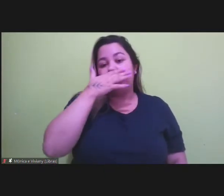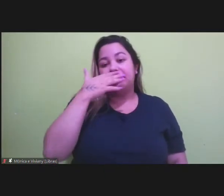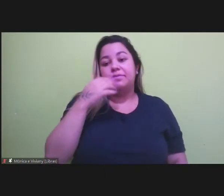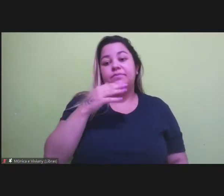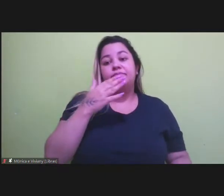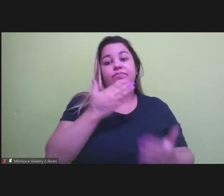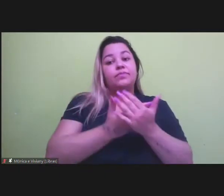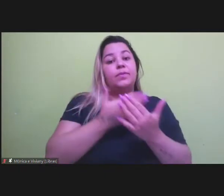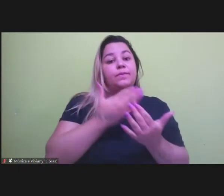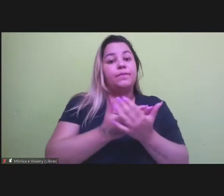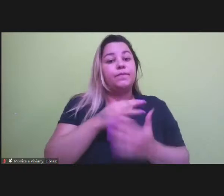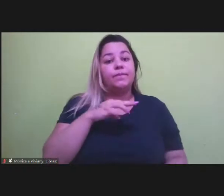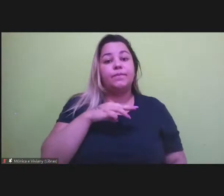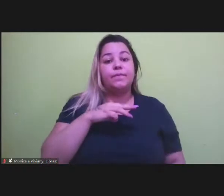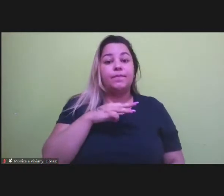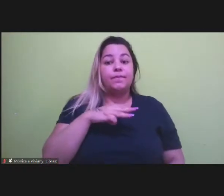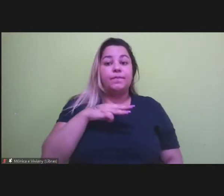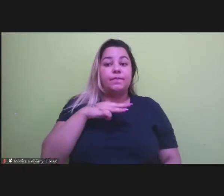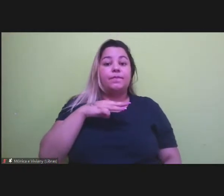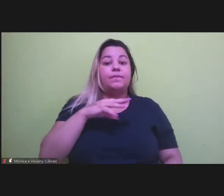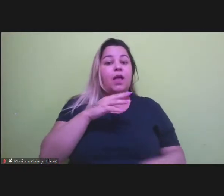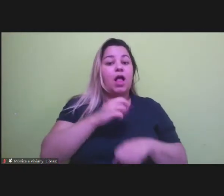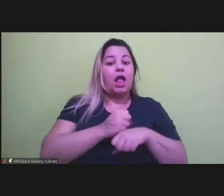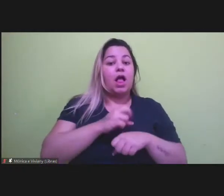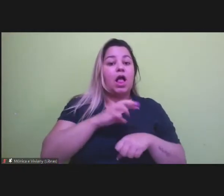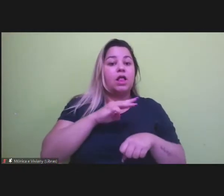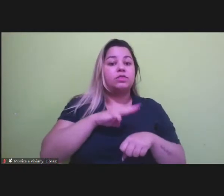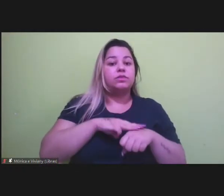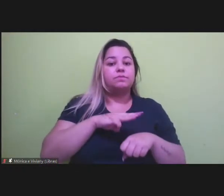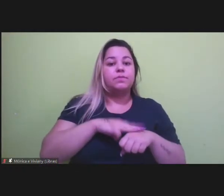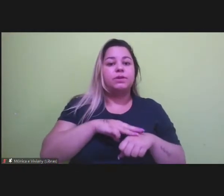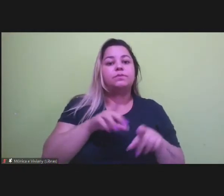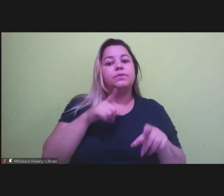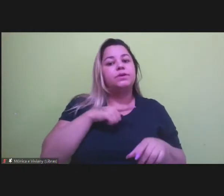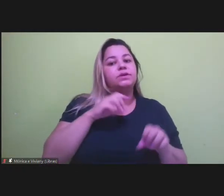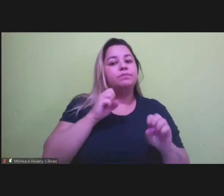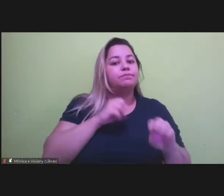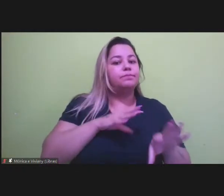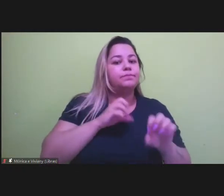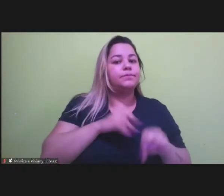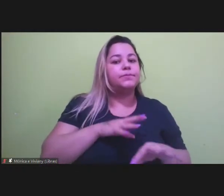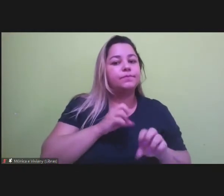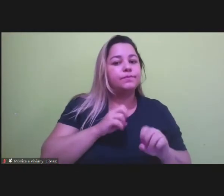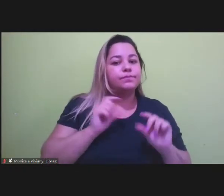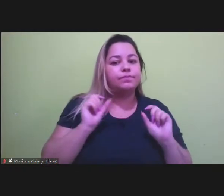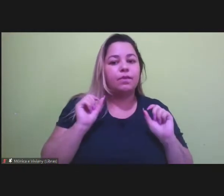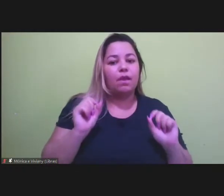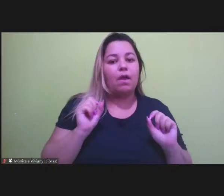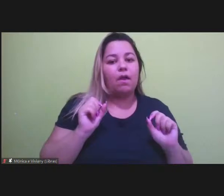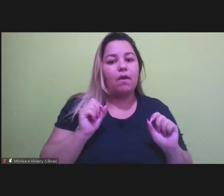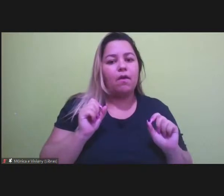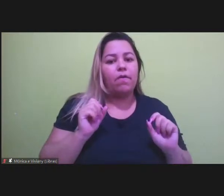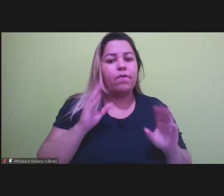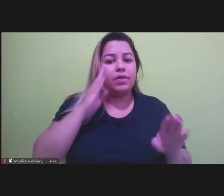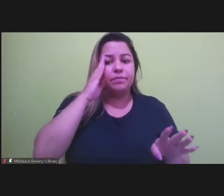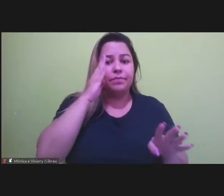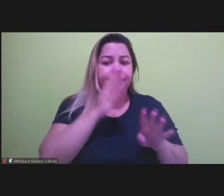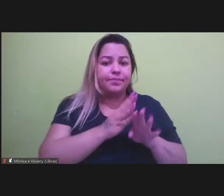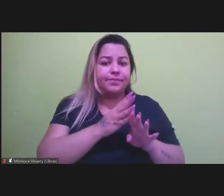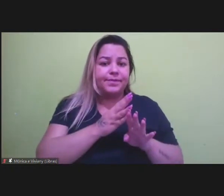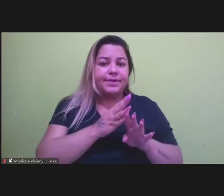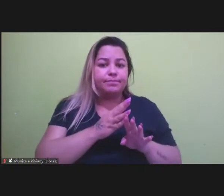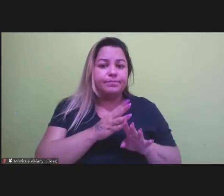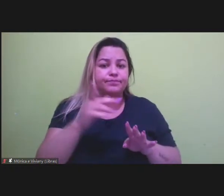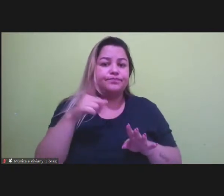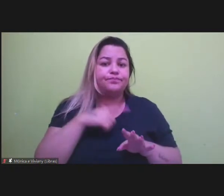the classes, for example, mathematics, how do I insert my food here with this